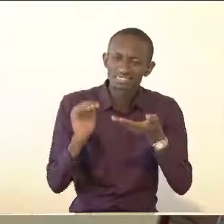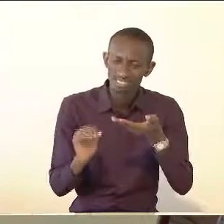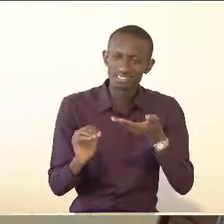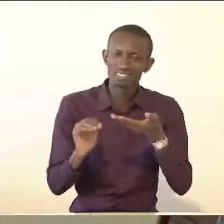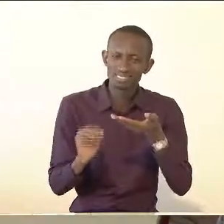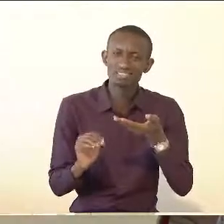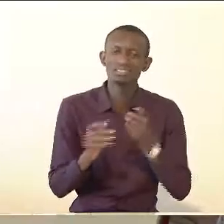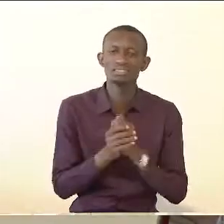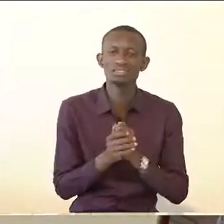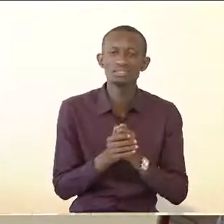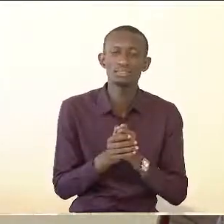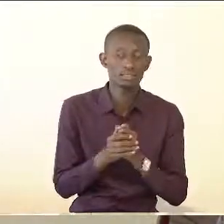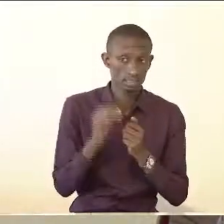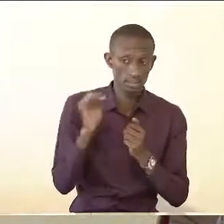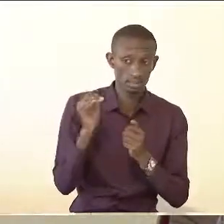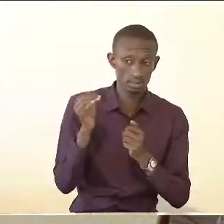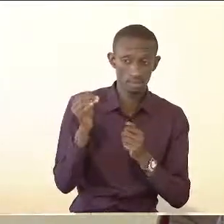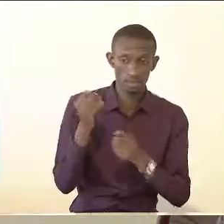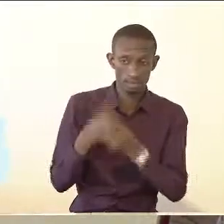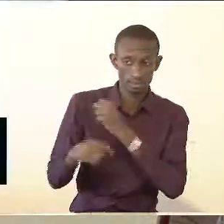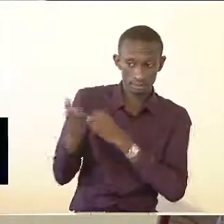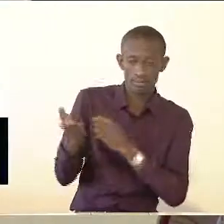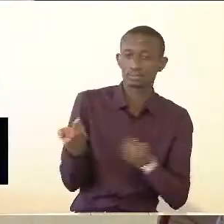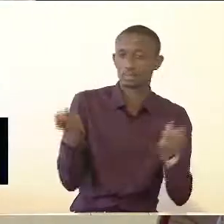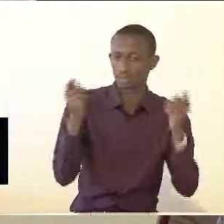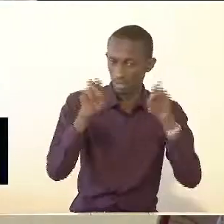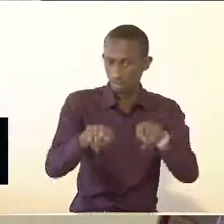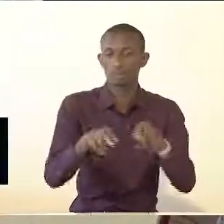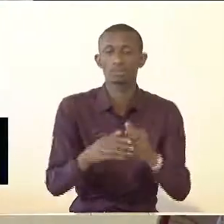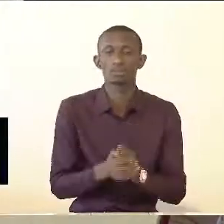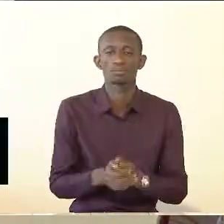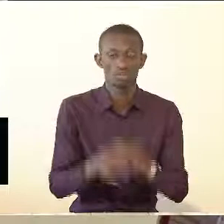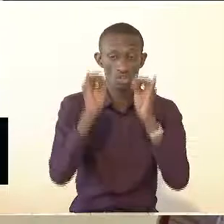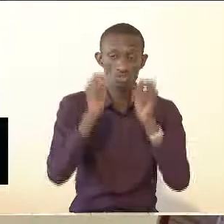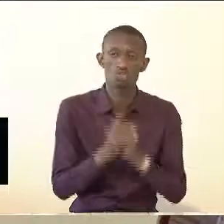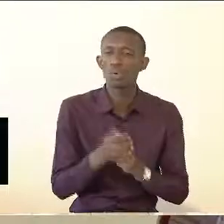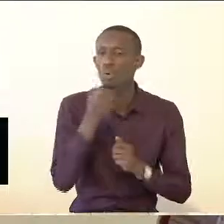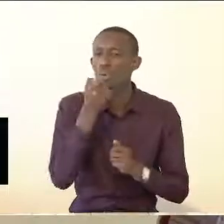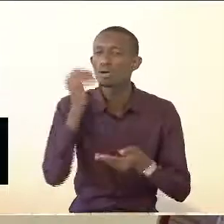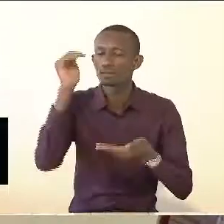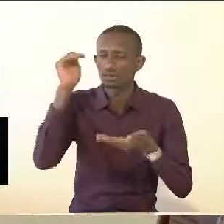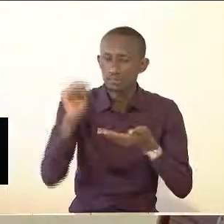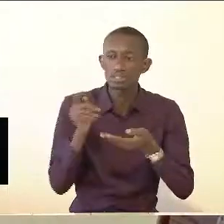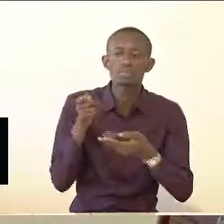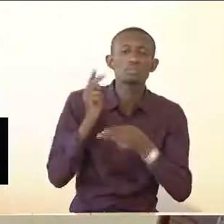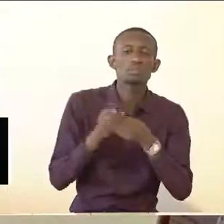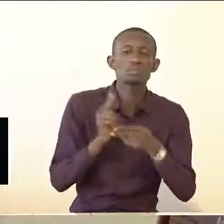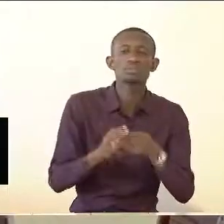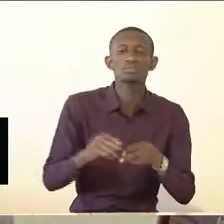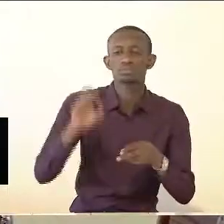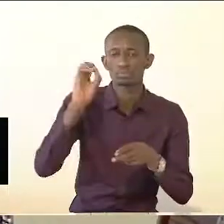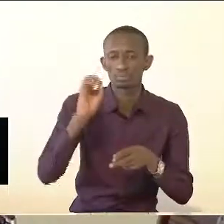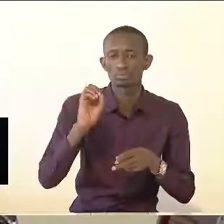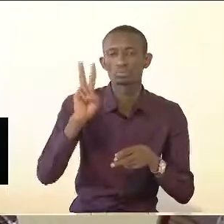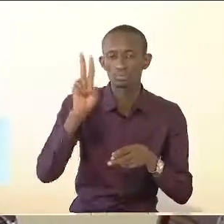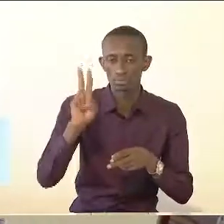will happen when the temperature has dropped down is what you call a vasoconstriction.